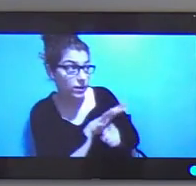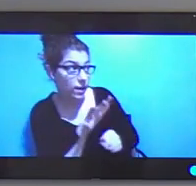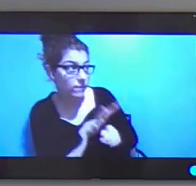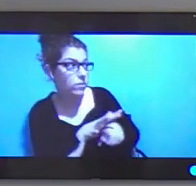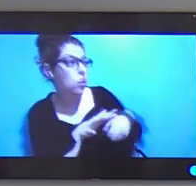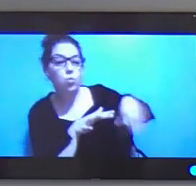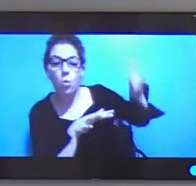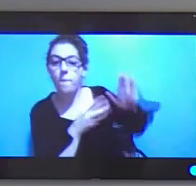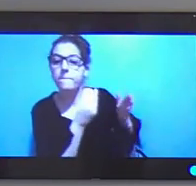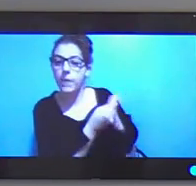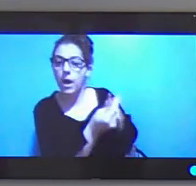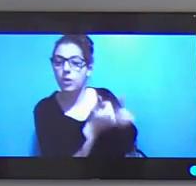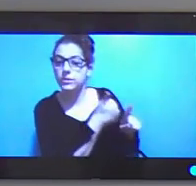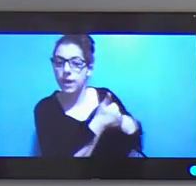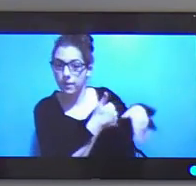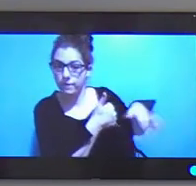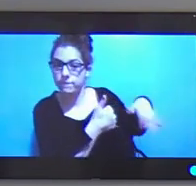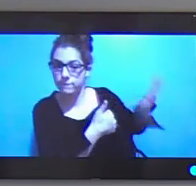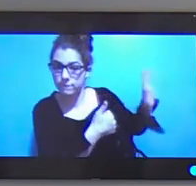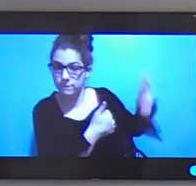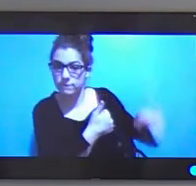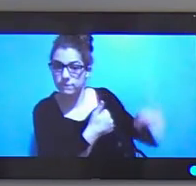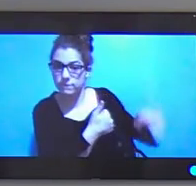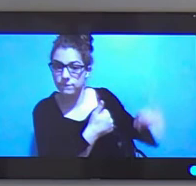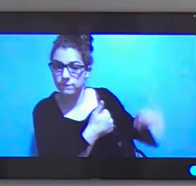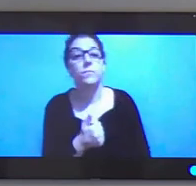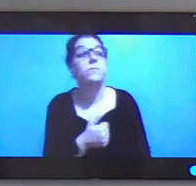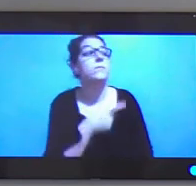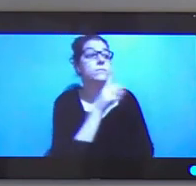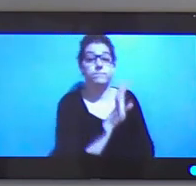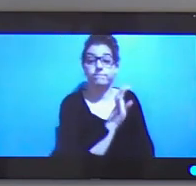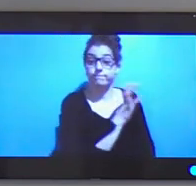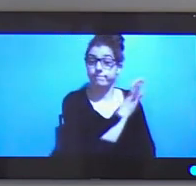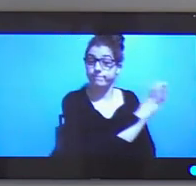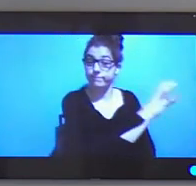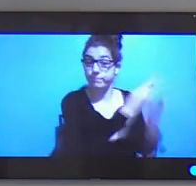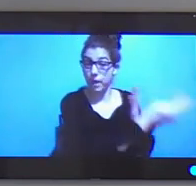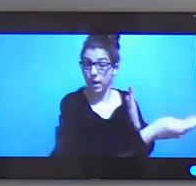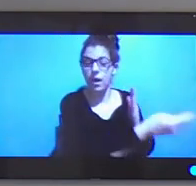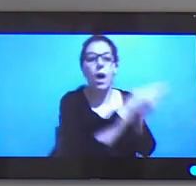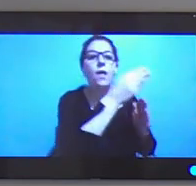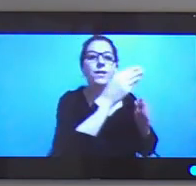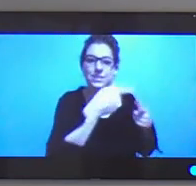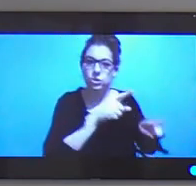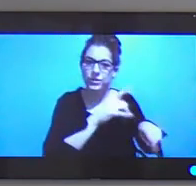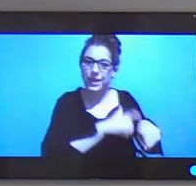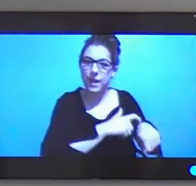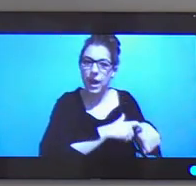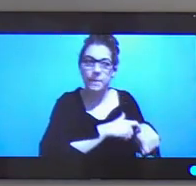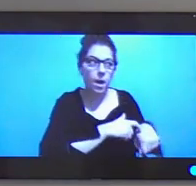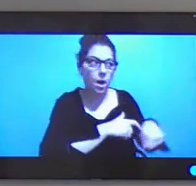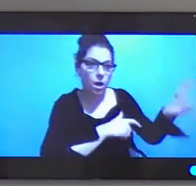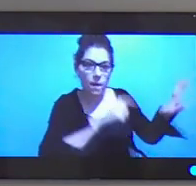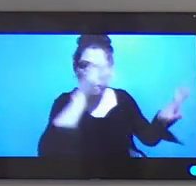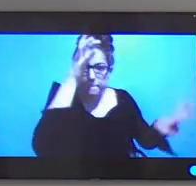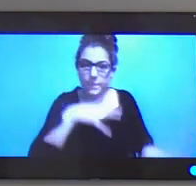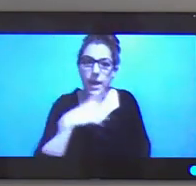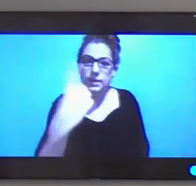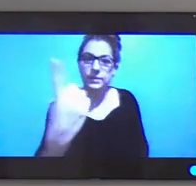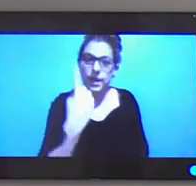and buy for yourselves.' While they were going to buy, the bridegroom came, and those who were ready went in with him to the